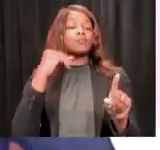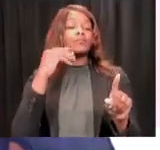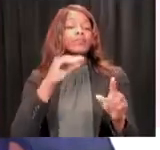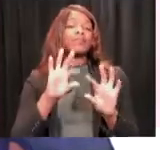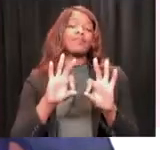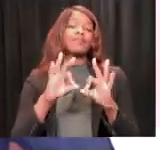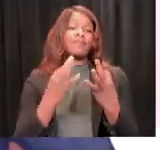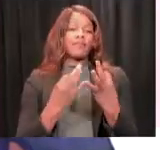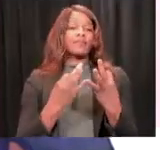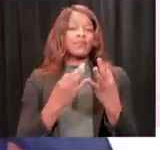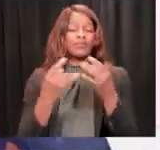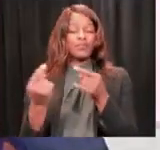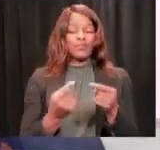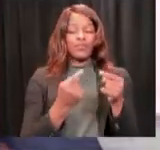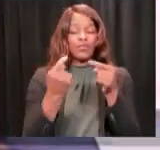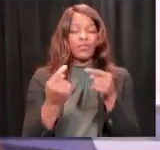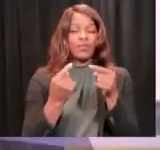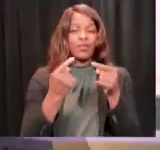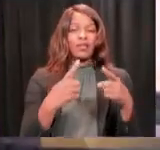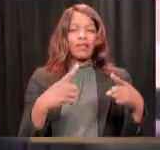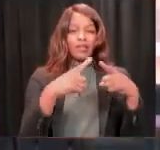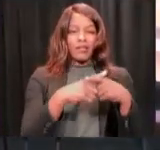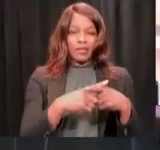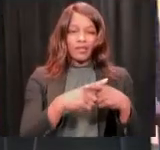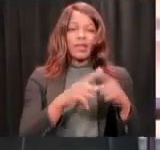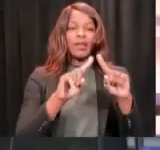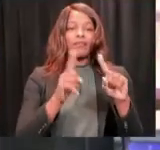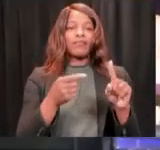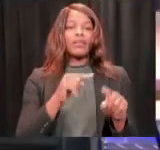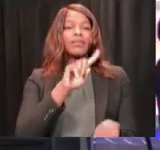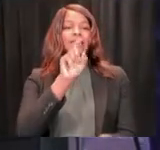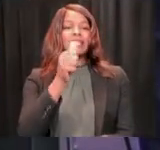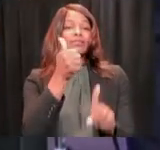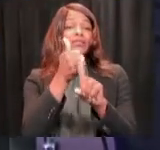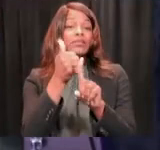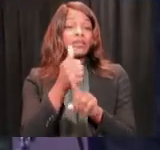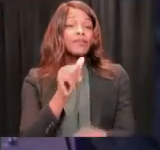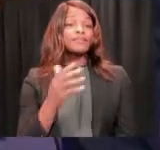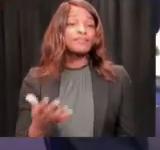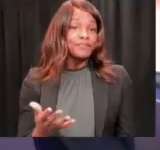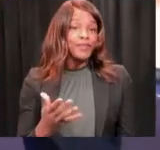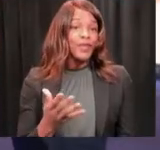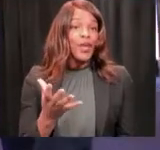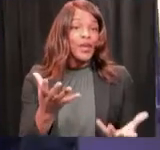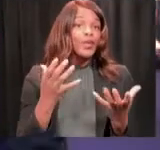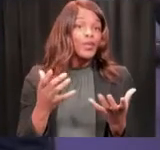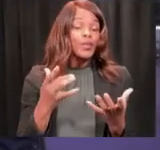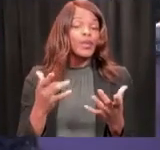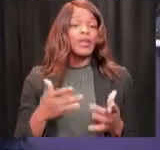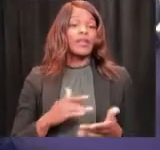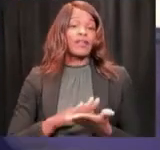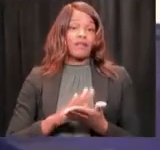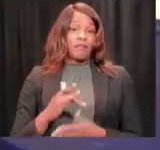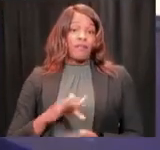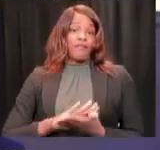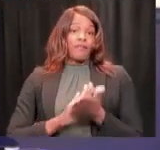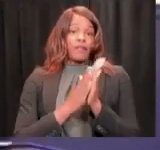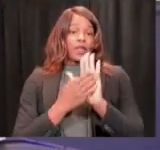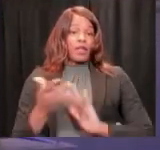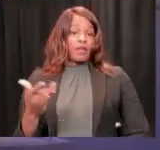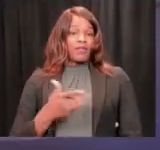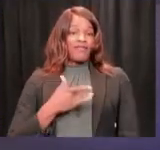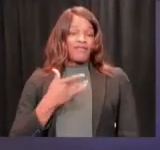of brokenness and struggle in them. The question you got to ask yourself today is, do you want to be made whole? Do you want to be